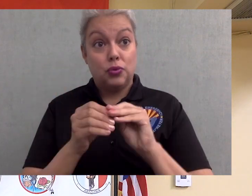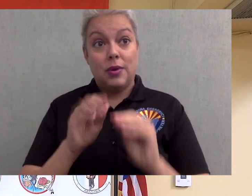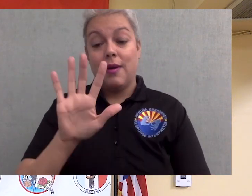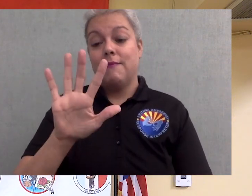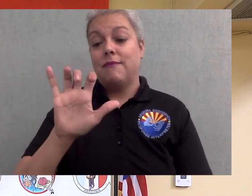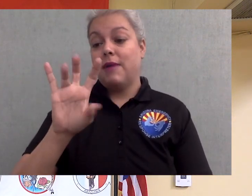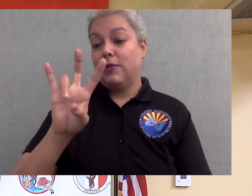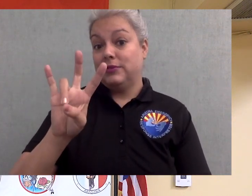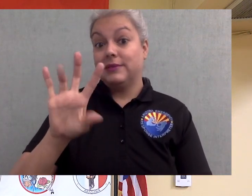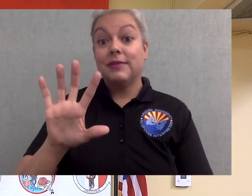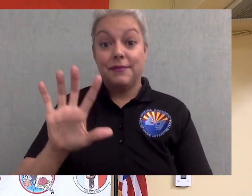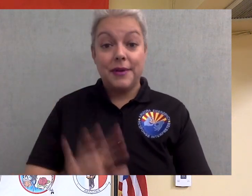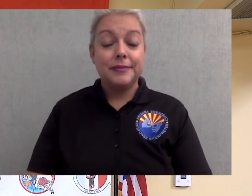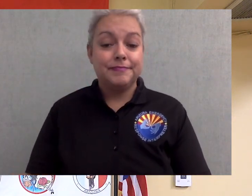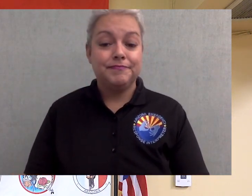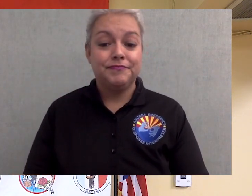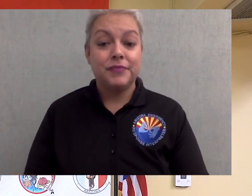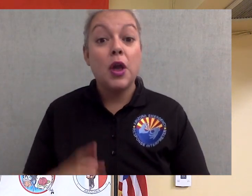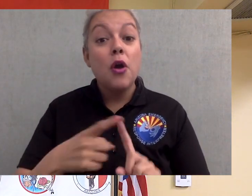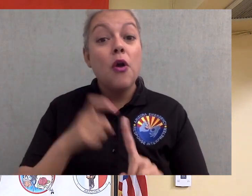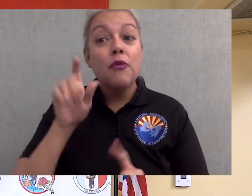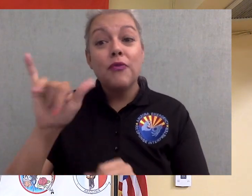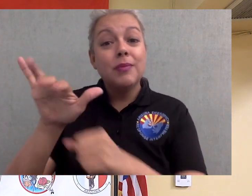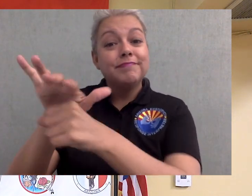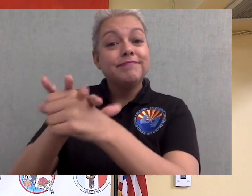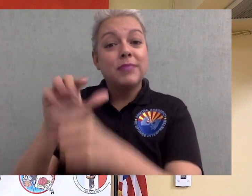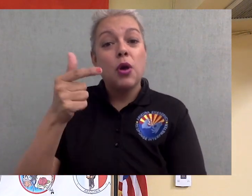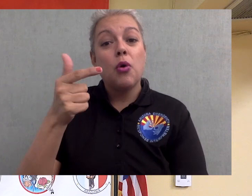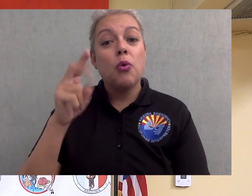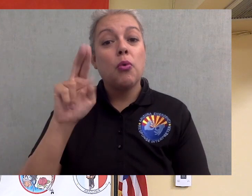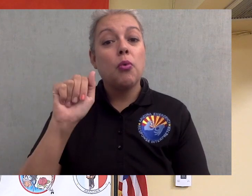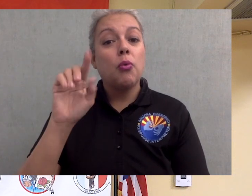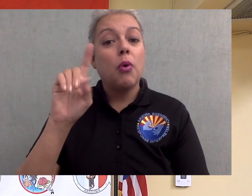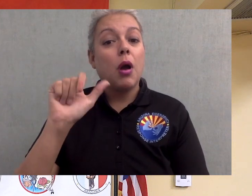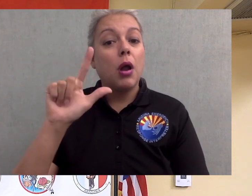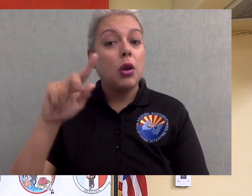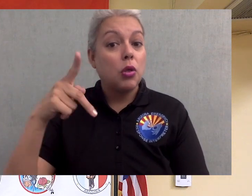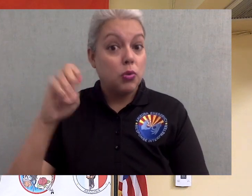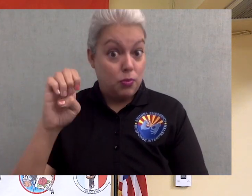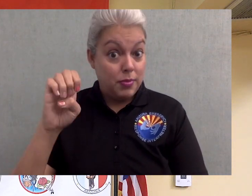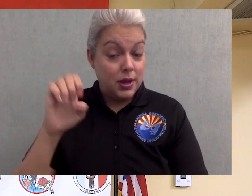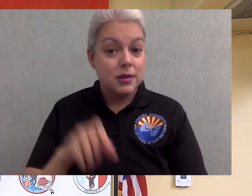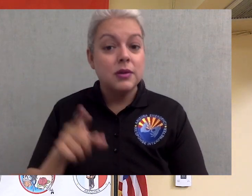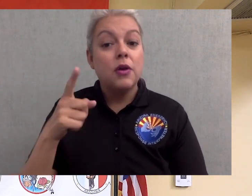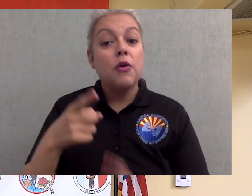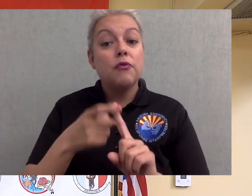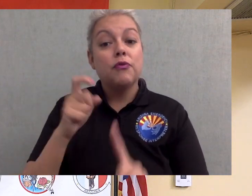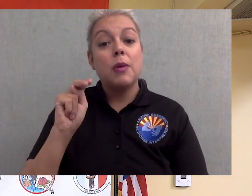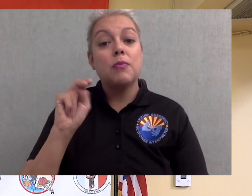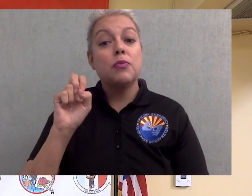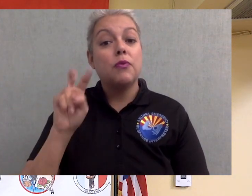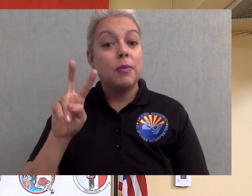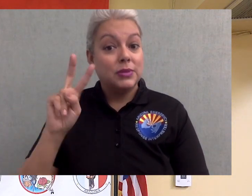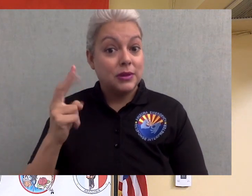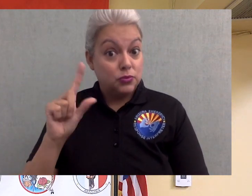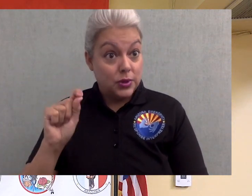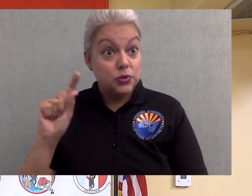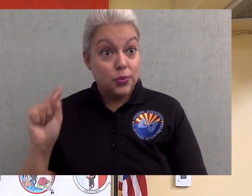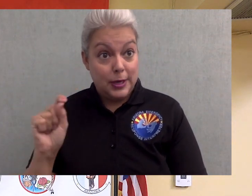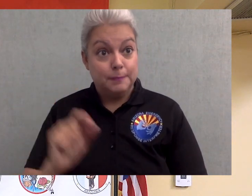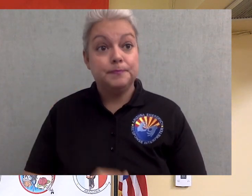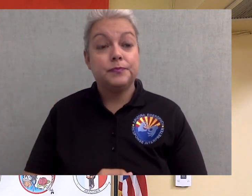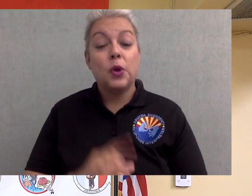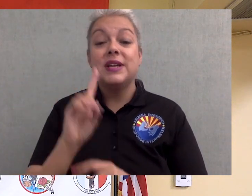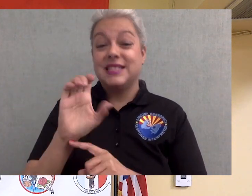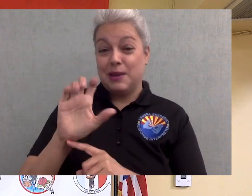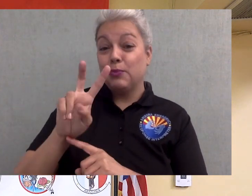And from the Guadalupe area, reporting date of December 2nd, 2020. And these are from sources,